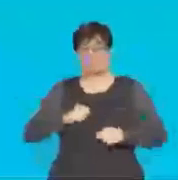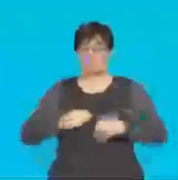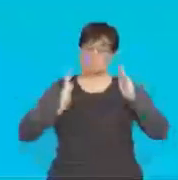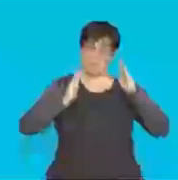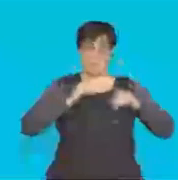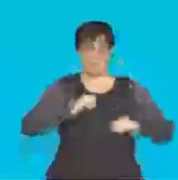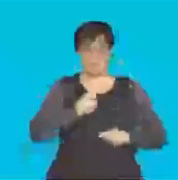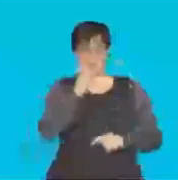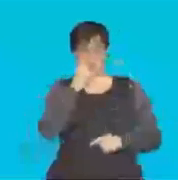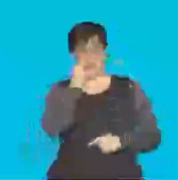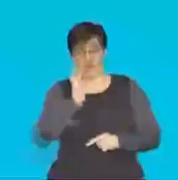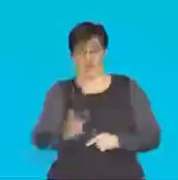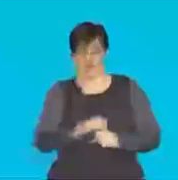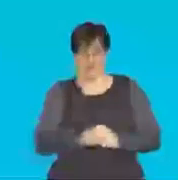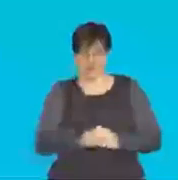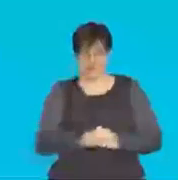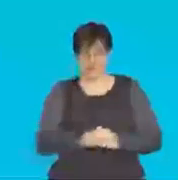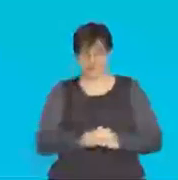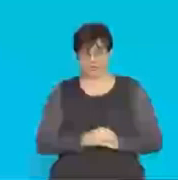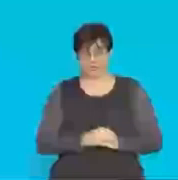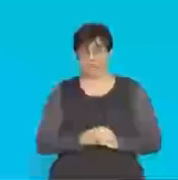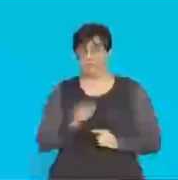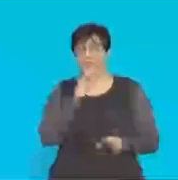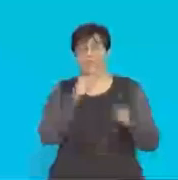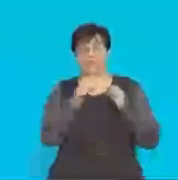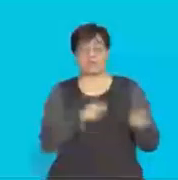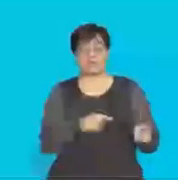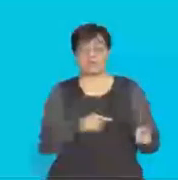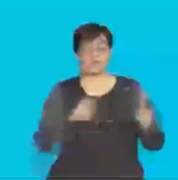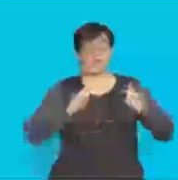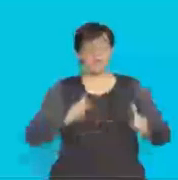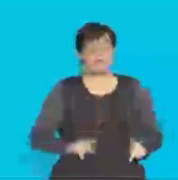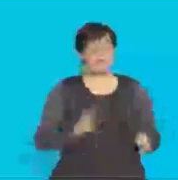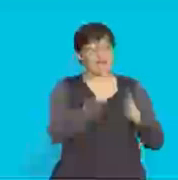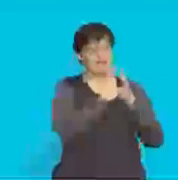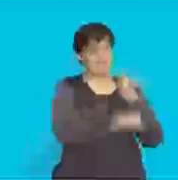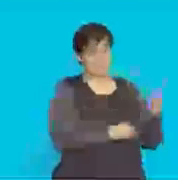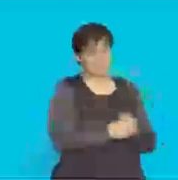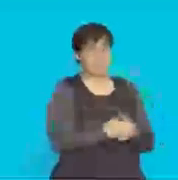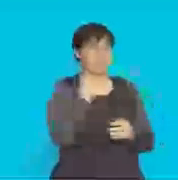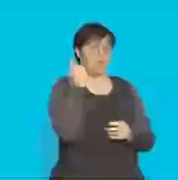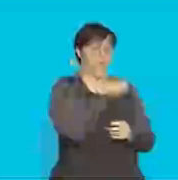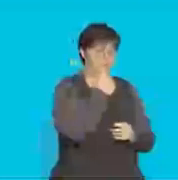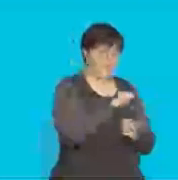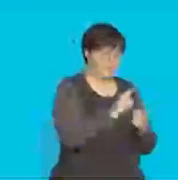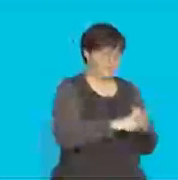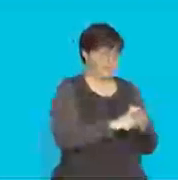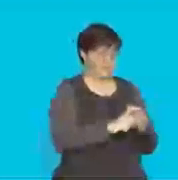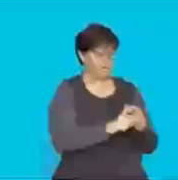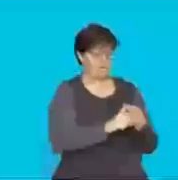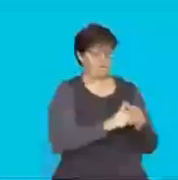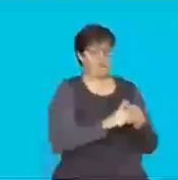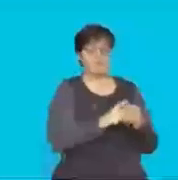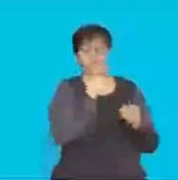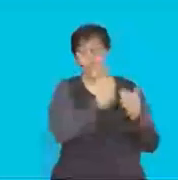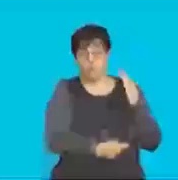the female, and she is, again, if I were to describe her physical characteristics, she is white, and white in this case